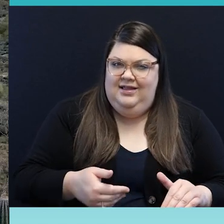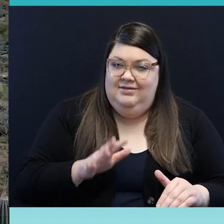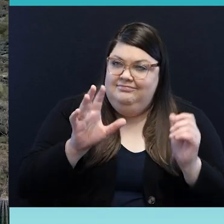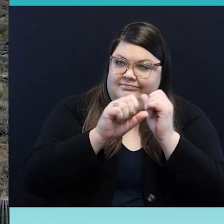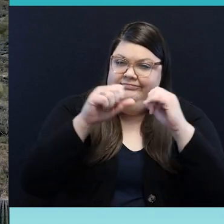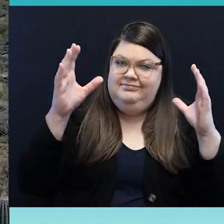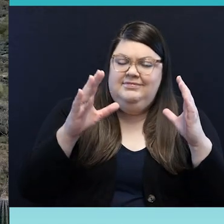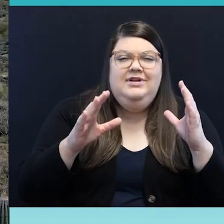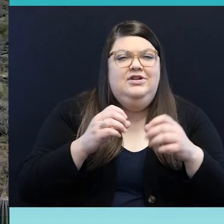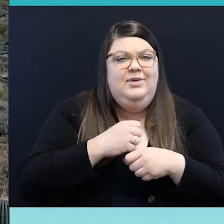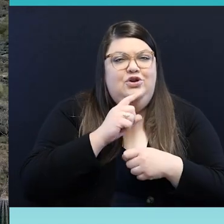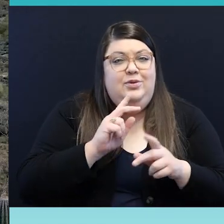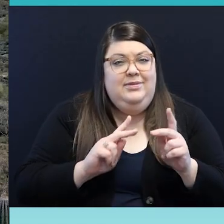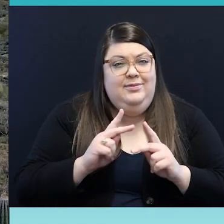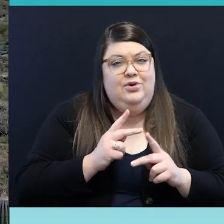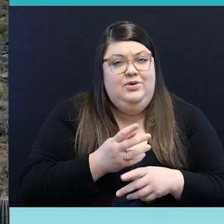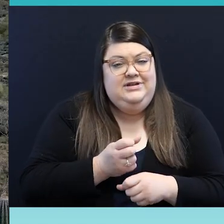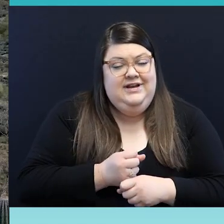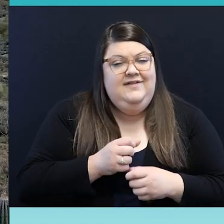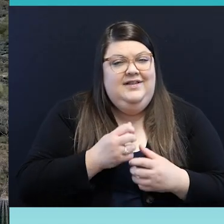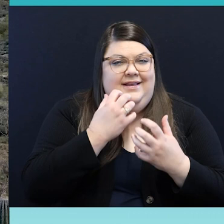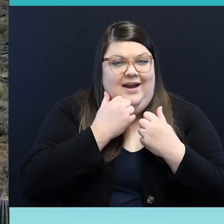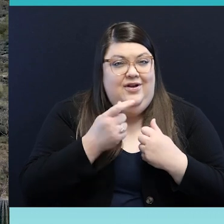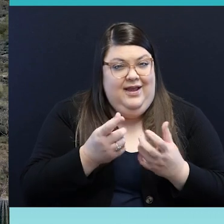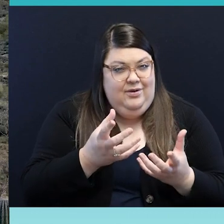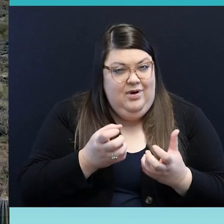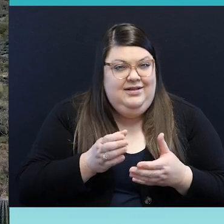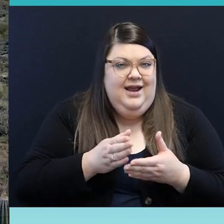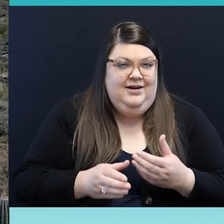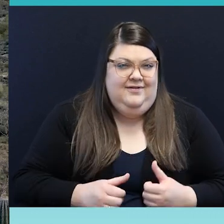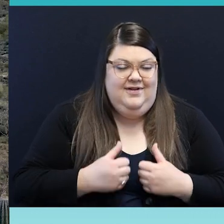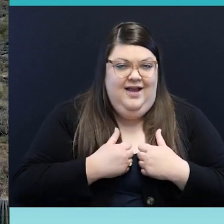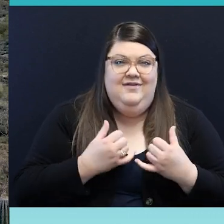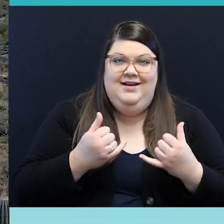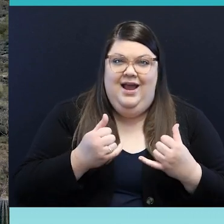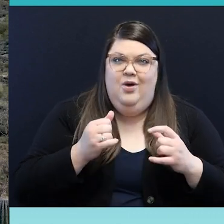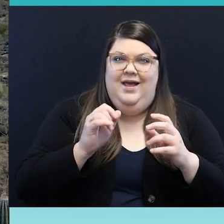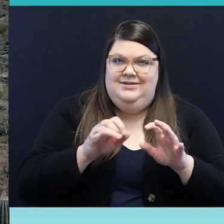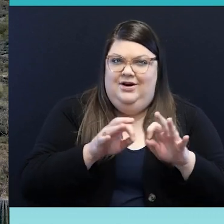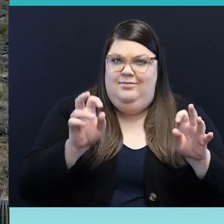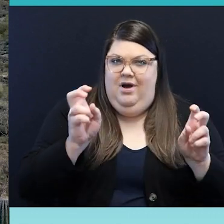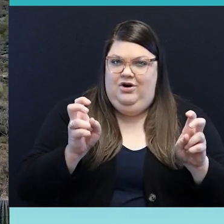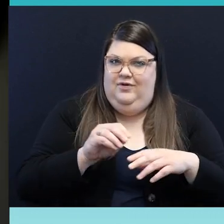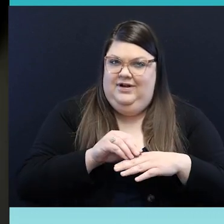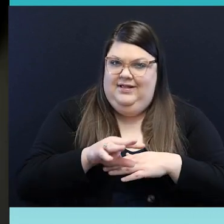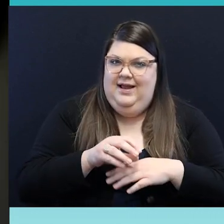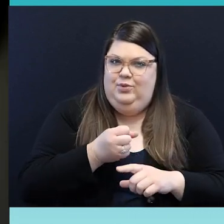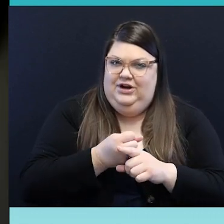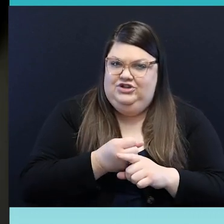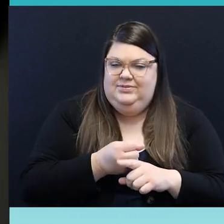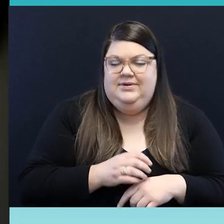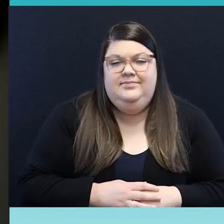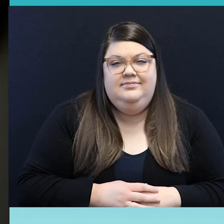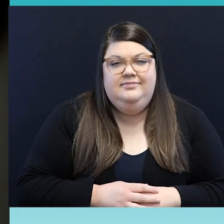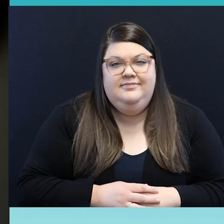is to ensure people receive the care they desire at the end of their lives. It's now a model of collaboration and impact. Carla Sutter,